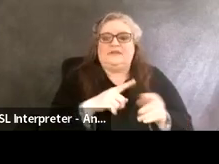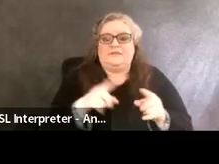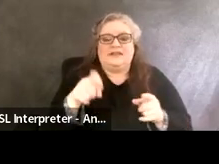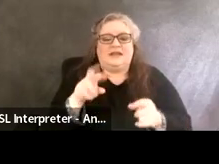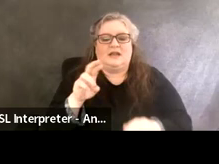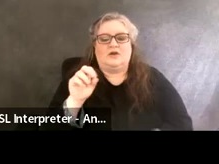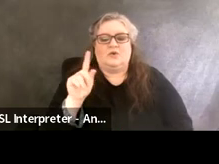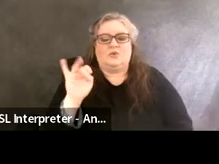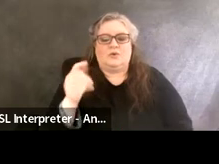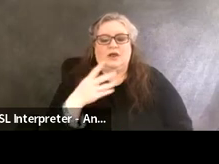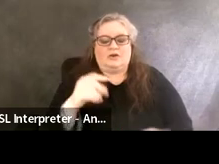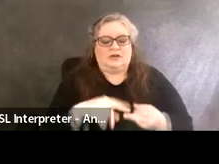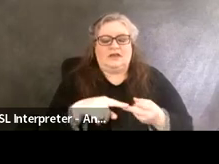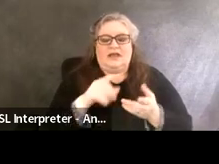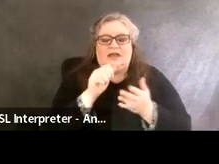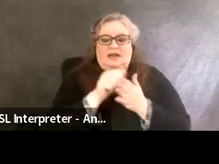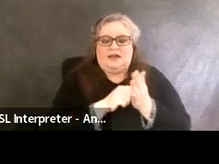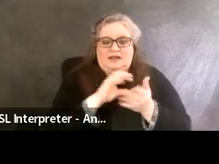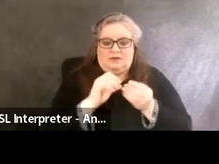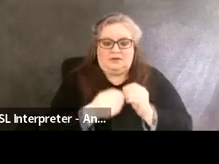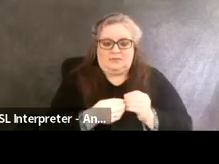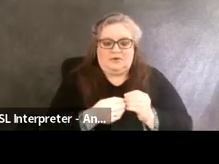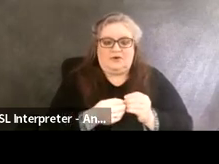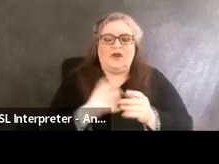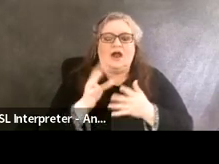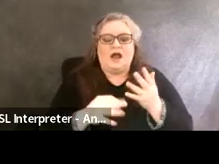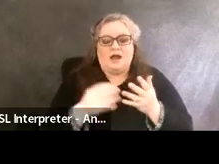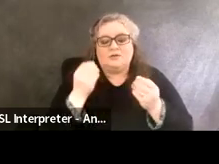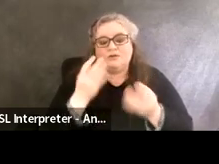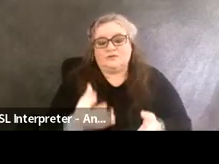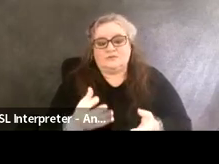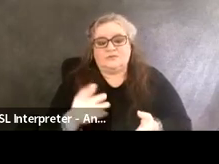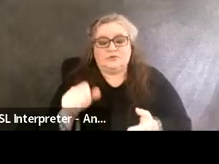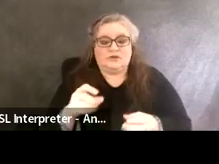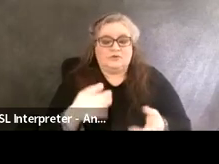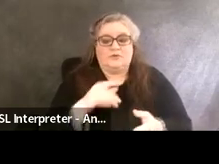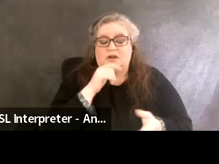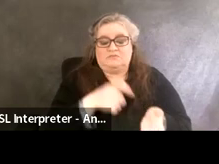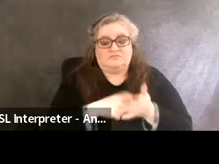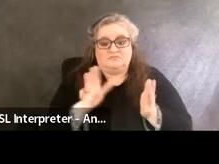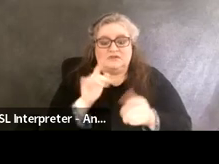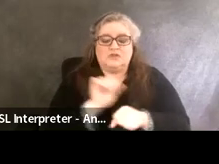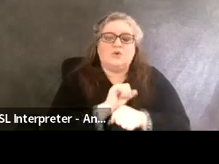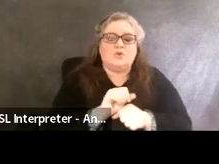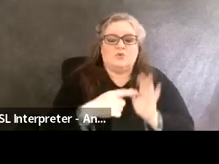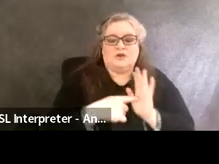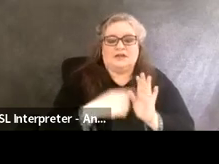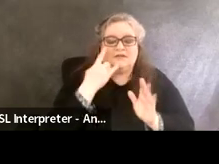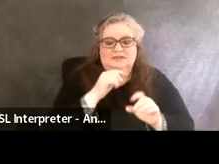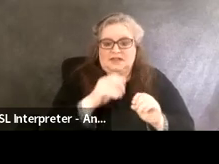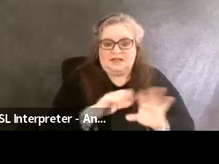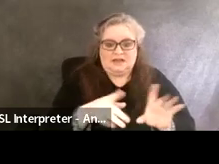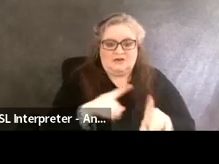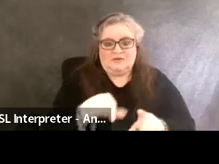numbers. Optional information you may provide, but you're not required to, includes a work sample if it's not clear from your